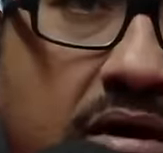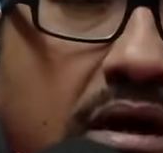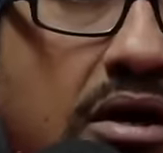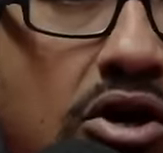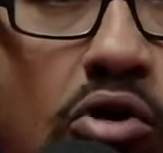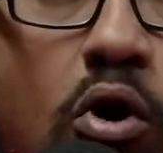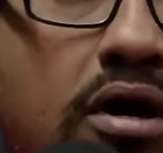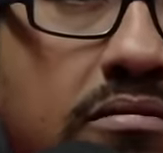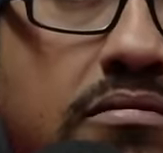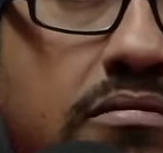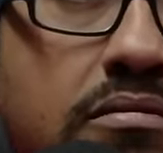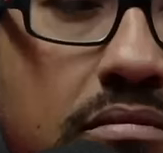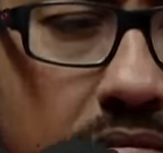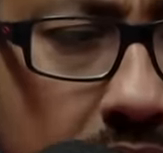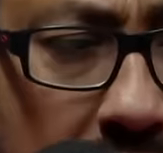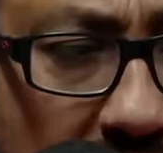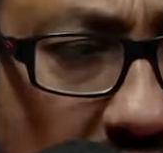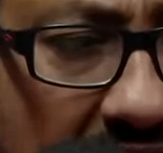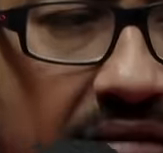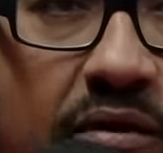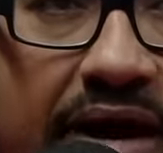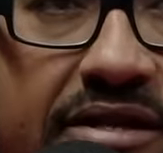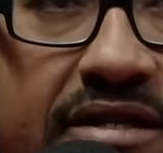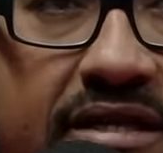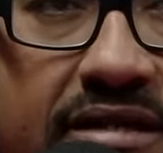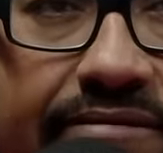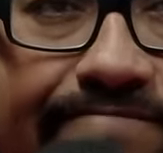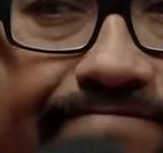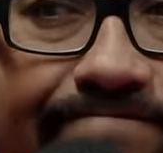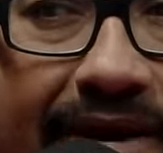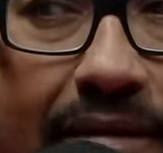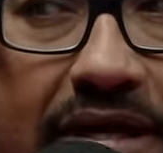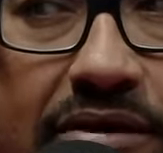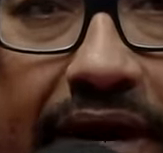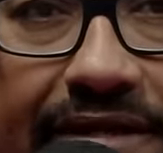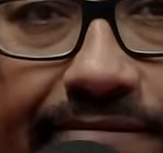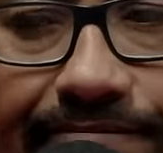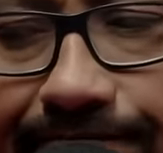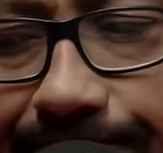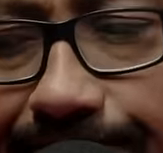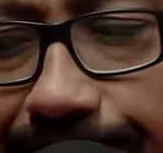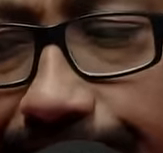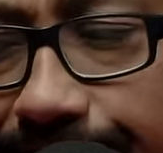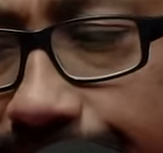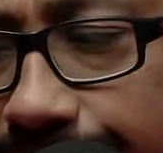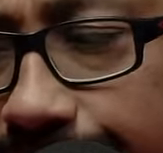No more. Stand up for righteousness. God bless you guys.